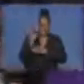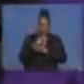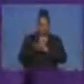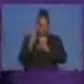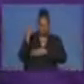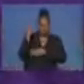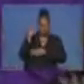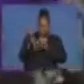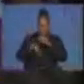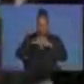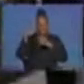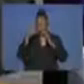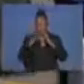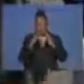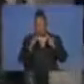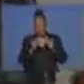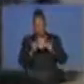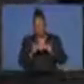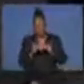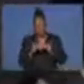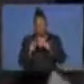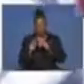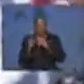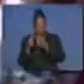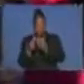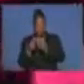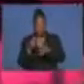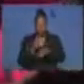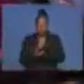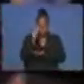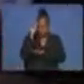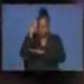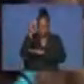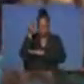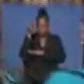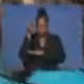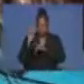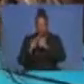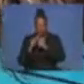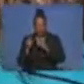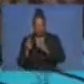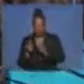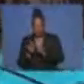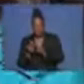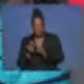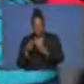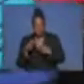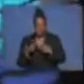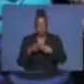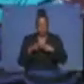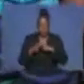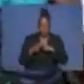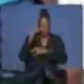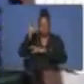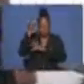protests outside the House of Assembly, during which the union openly accused the government of union busting and also took issue with the